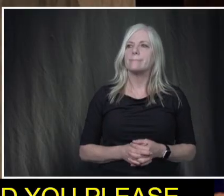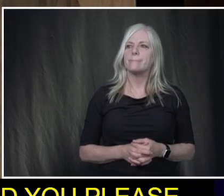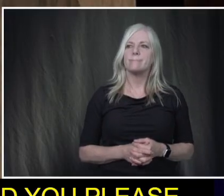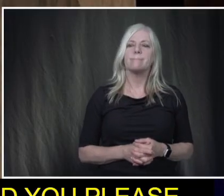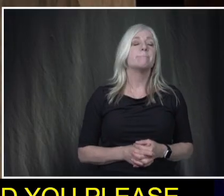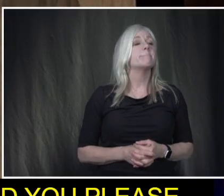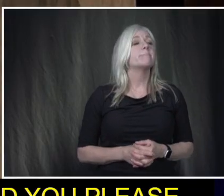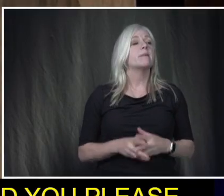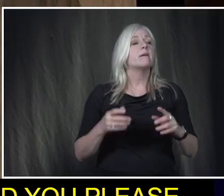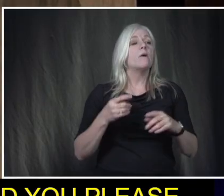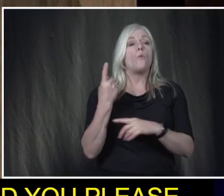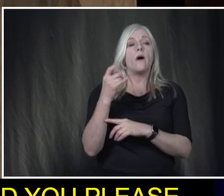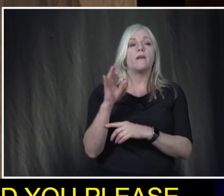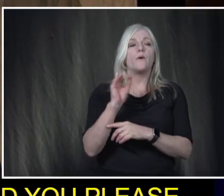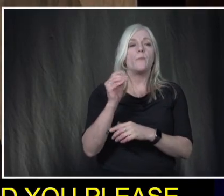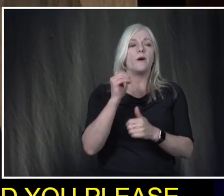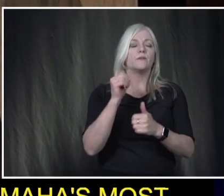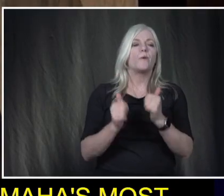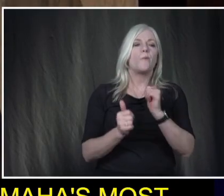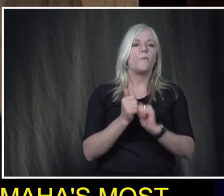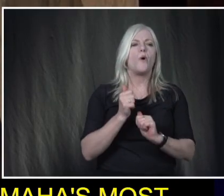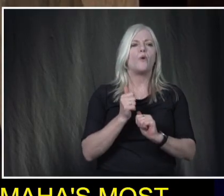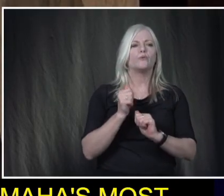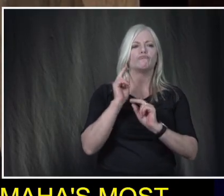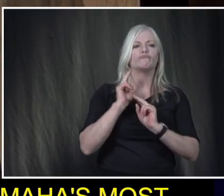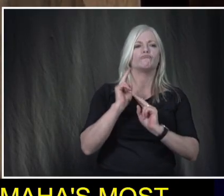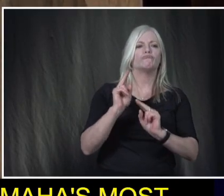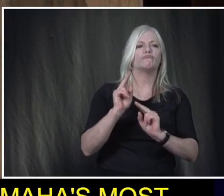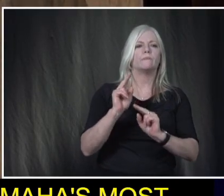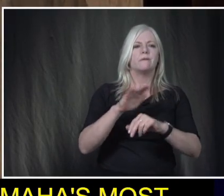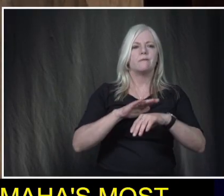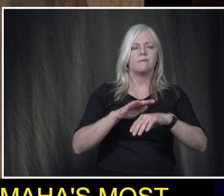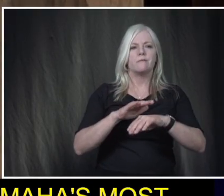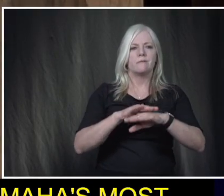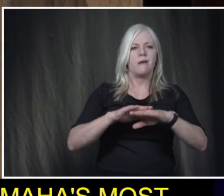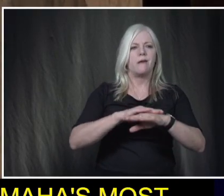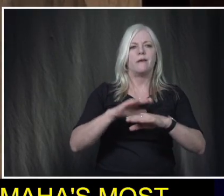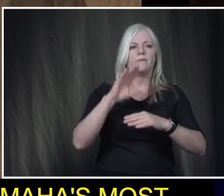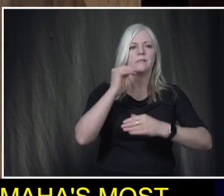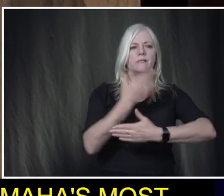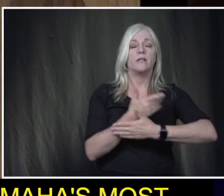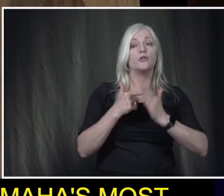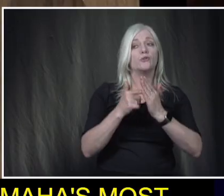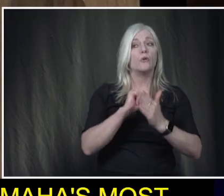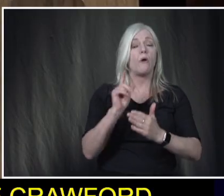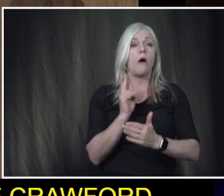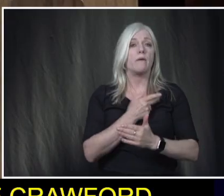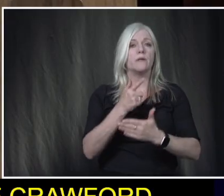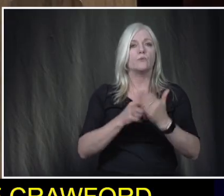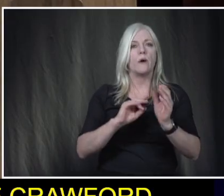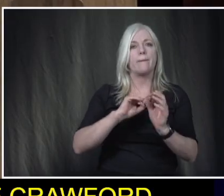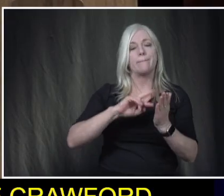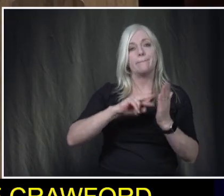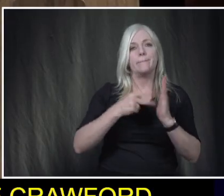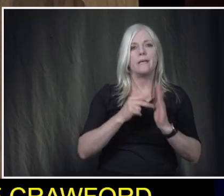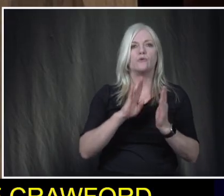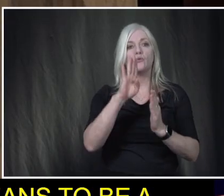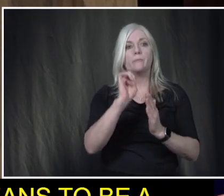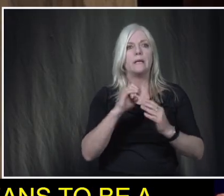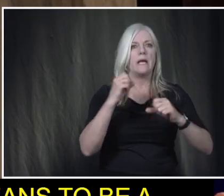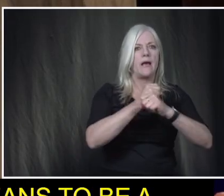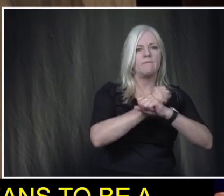One of Omaha's most notable native sons, Terence Crawford, has shown all of us what it means to be a fighter in every sense of the